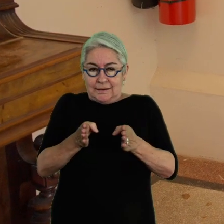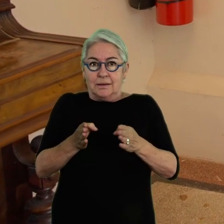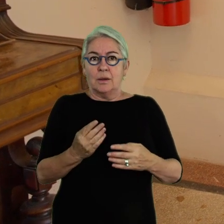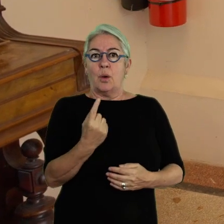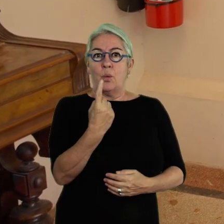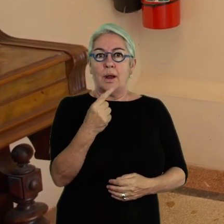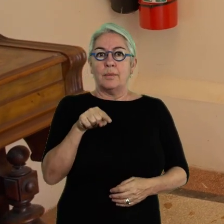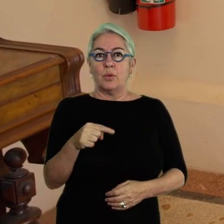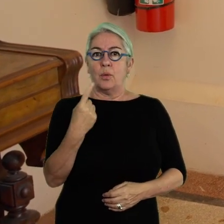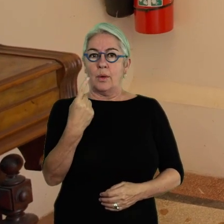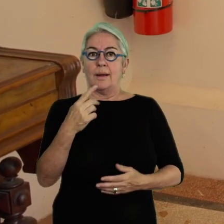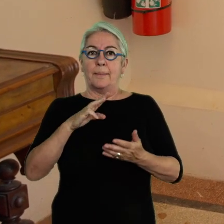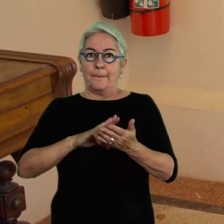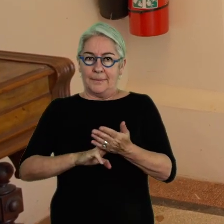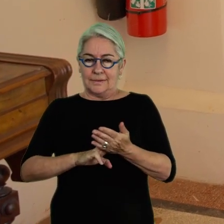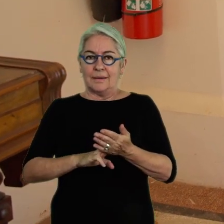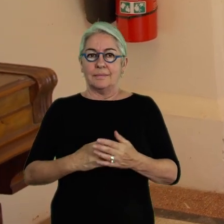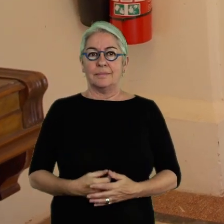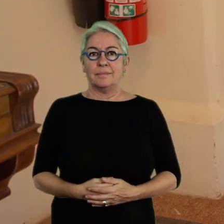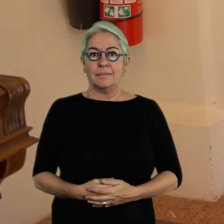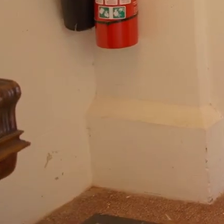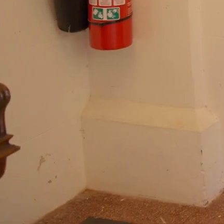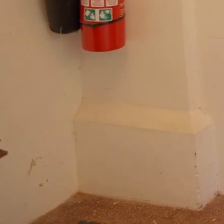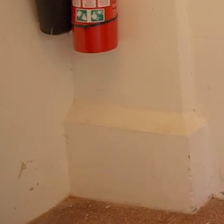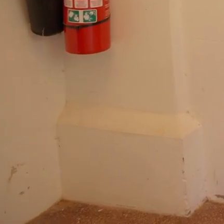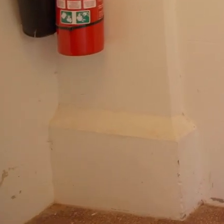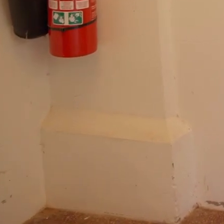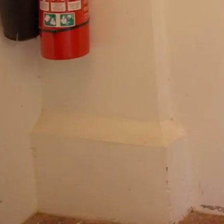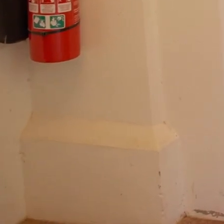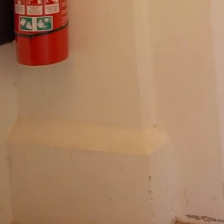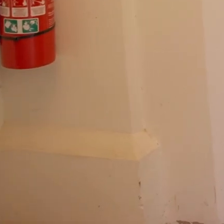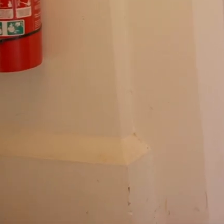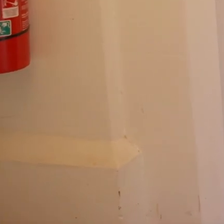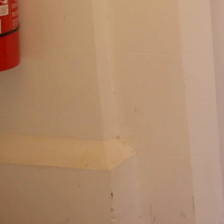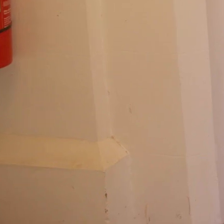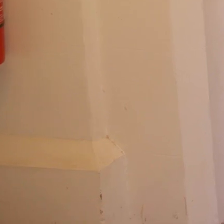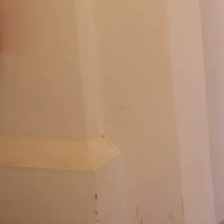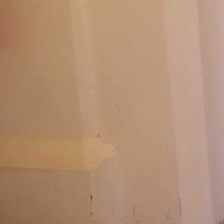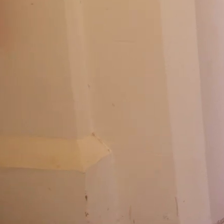The centre path between the back row of seats is 1.1 metres at its narrowest.